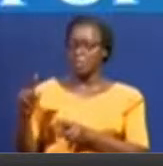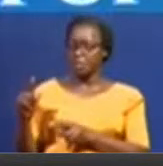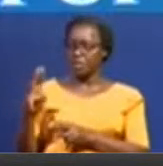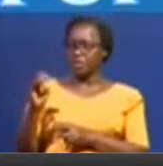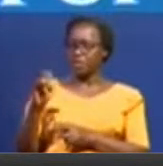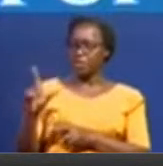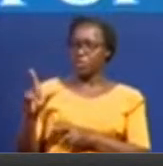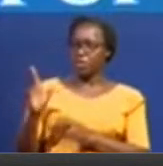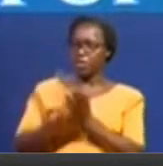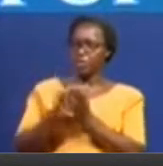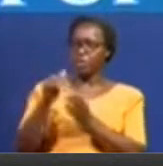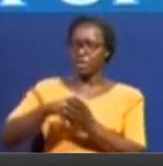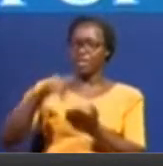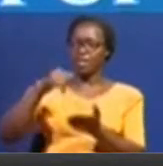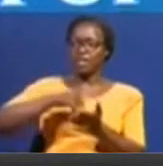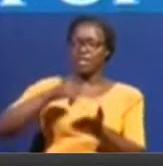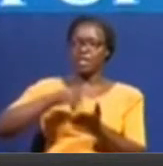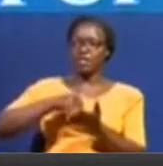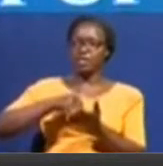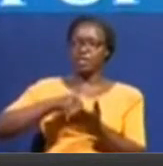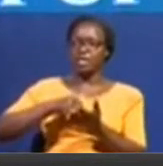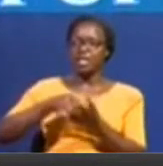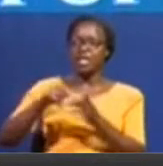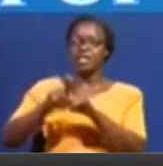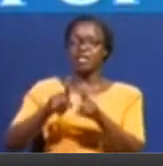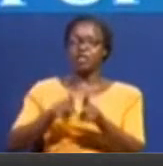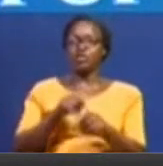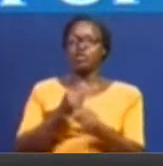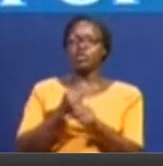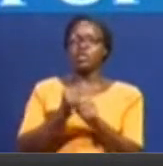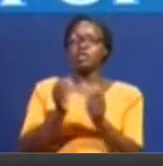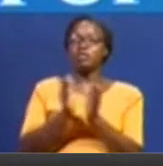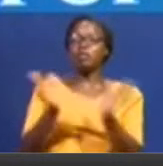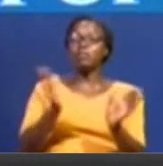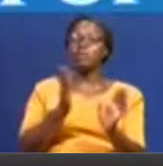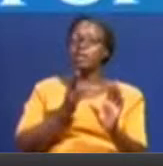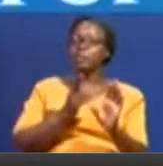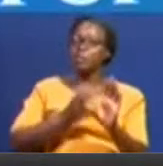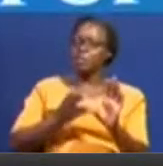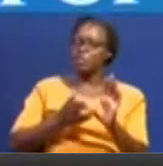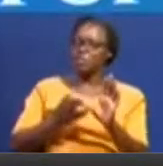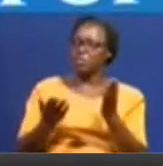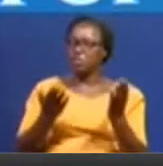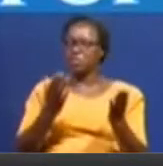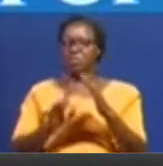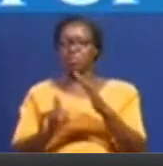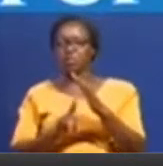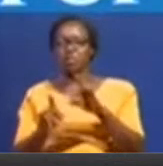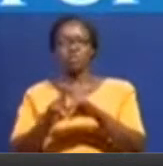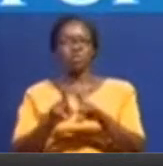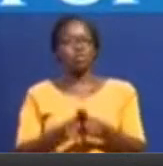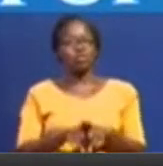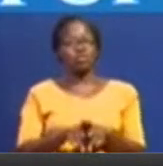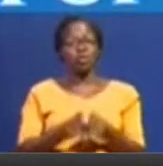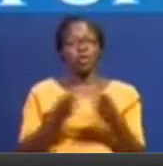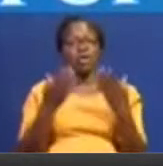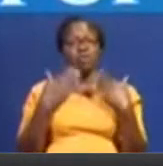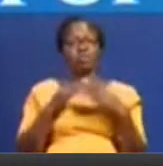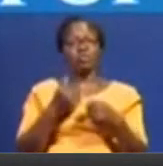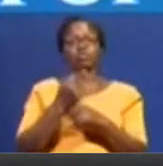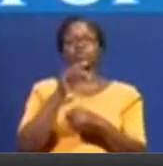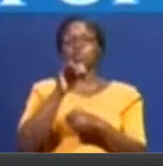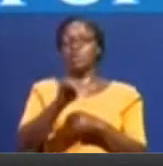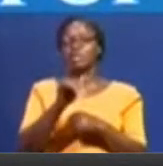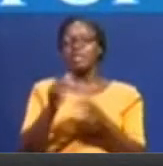within Parliament, including that they also did public participation, although the ministry also did that, just to make sure